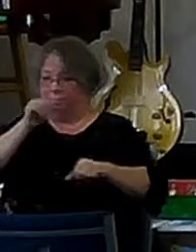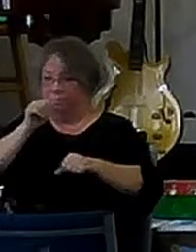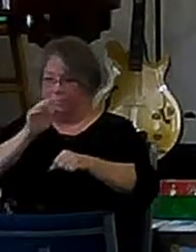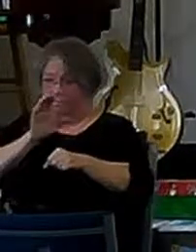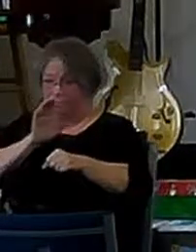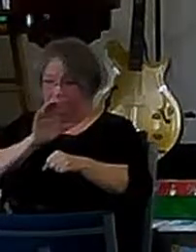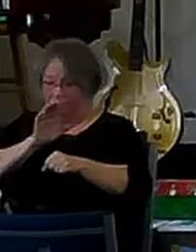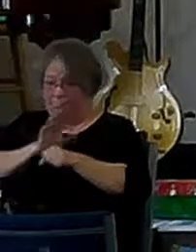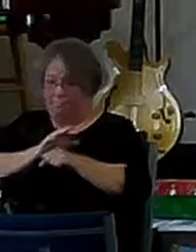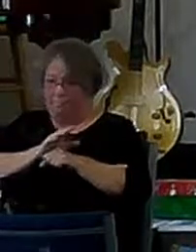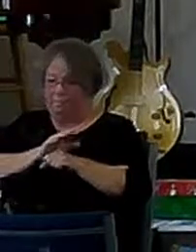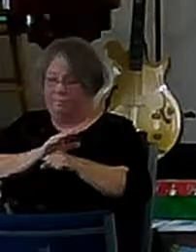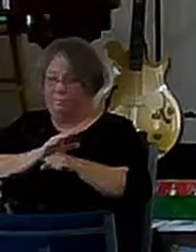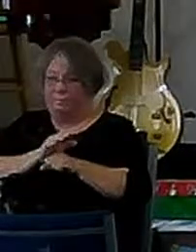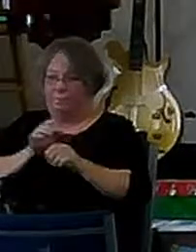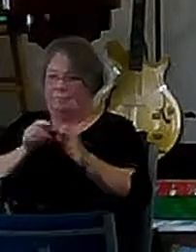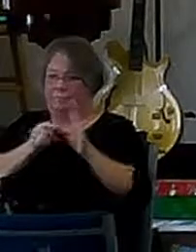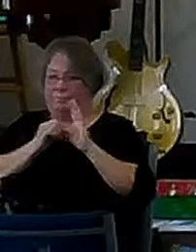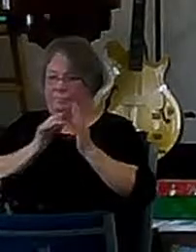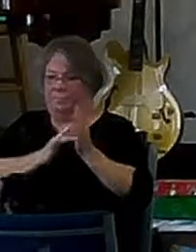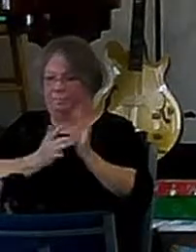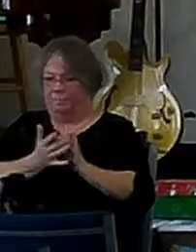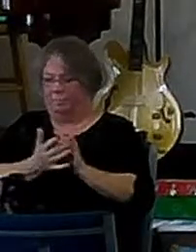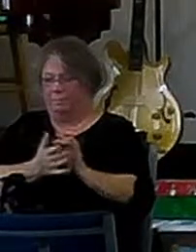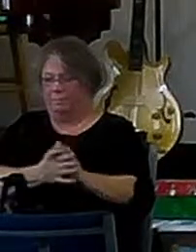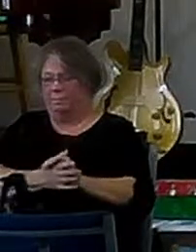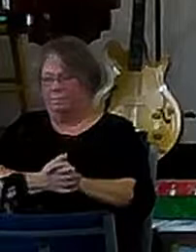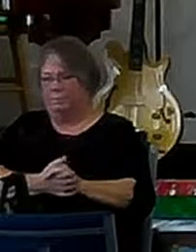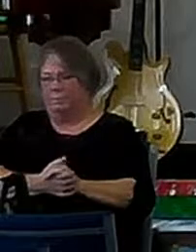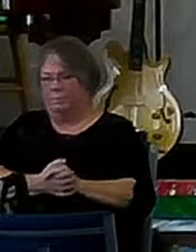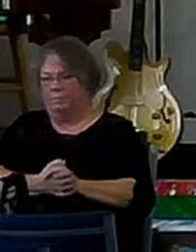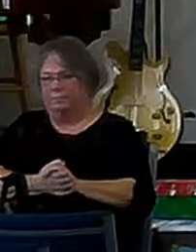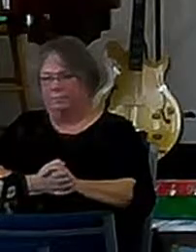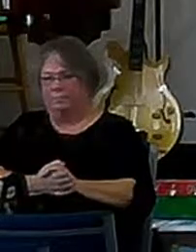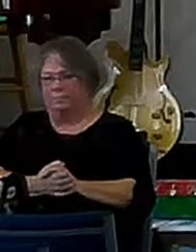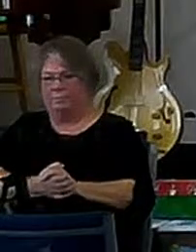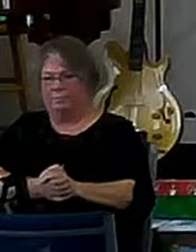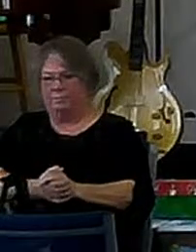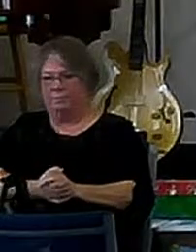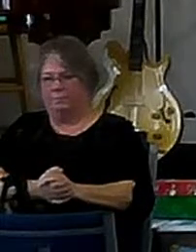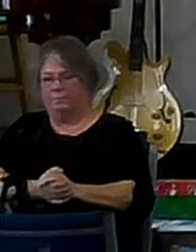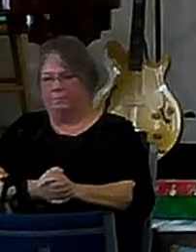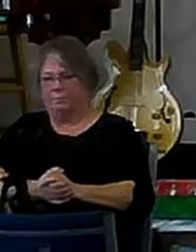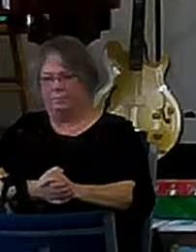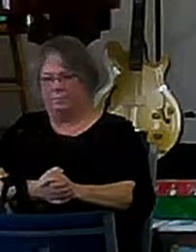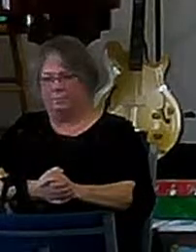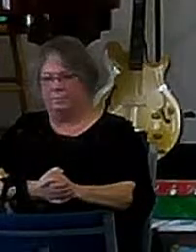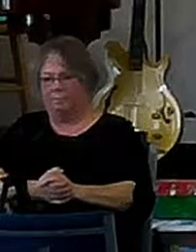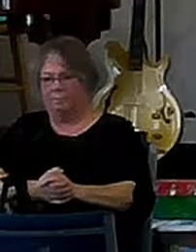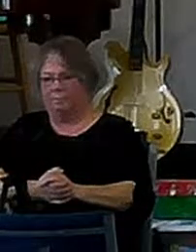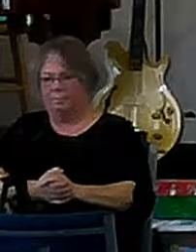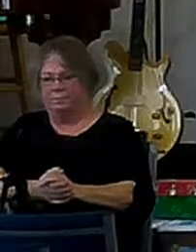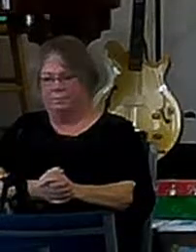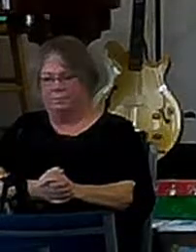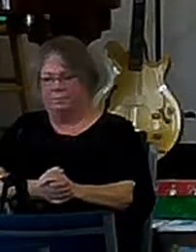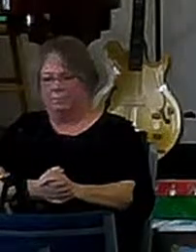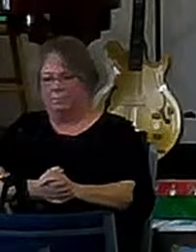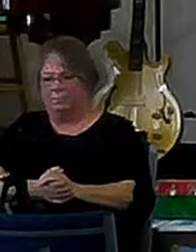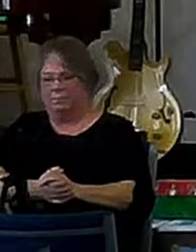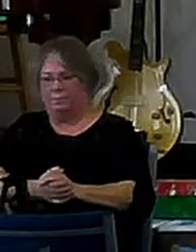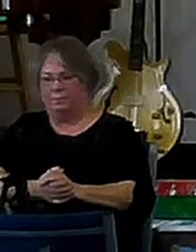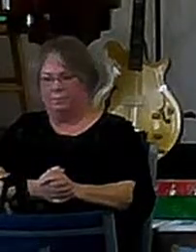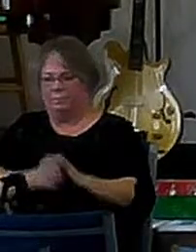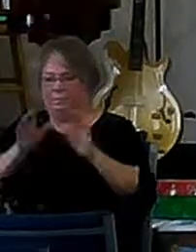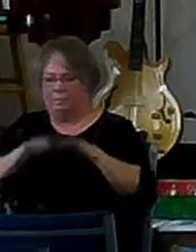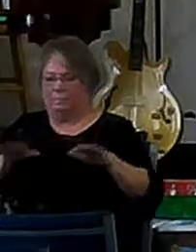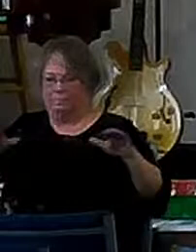Now, let me add some other words here that I think they're words that belong because they're all throughout Romans chapter 9. The